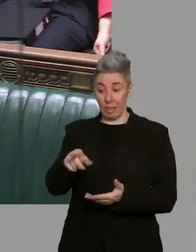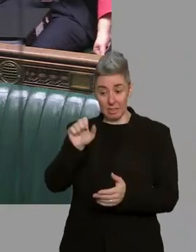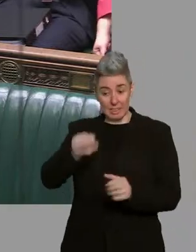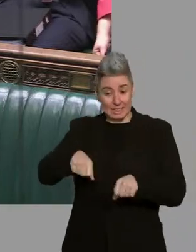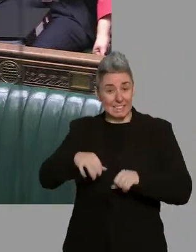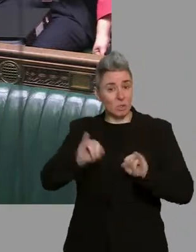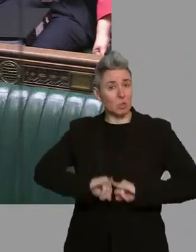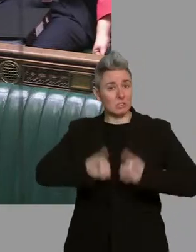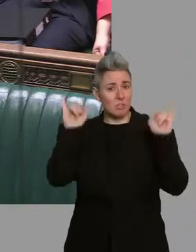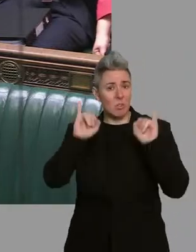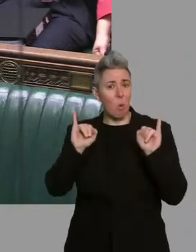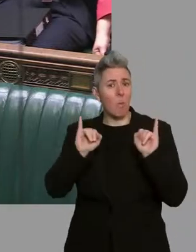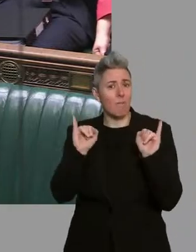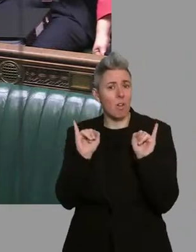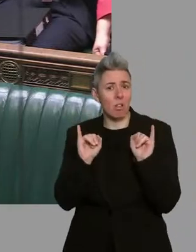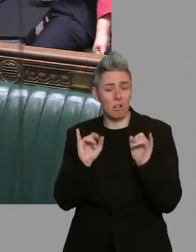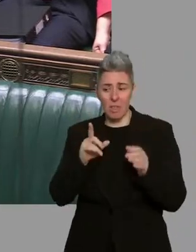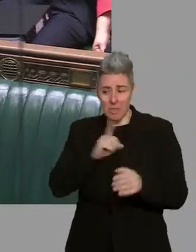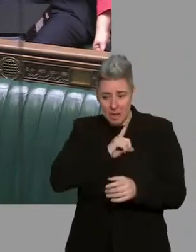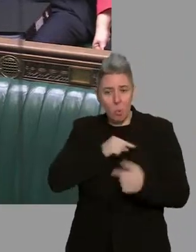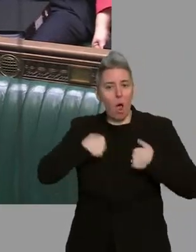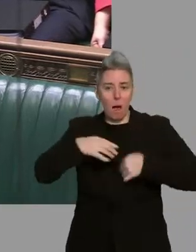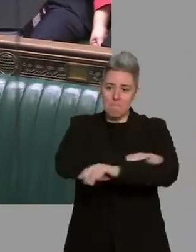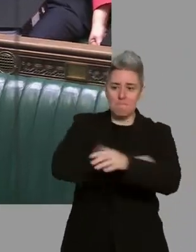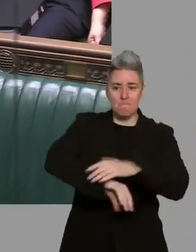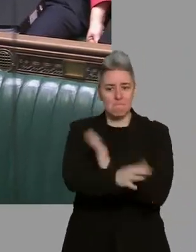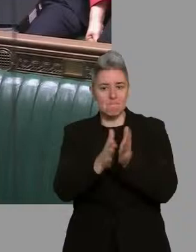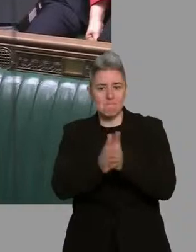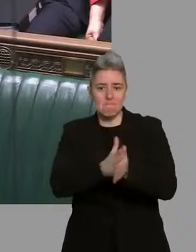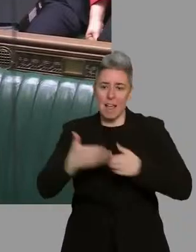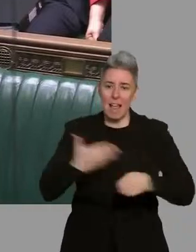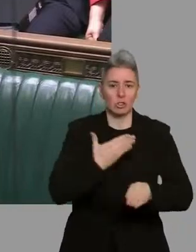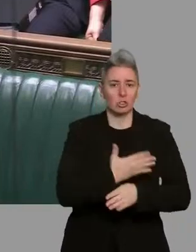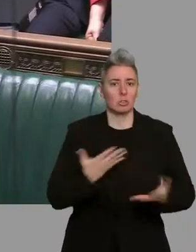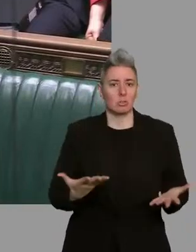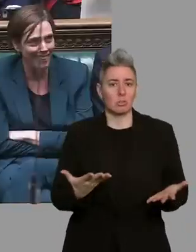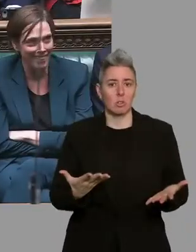it. Her recently acquired view that it's a scandal,